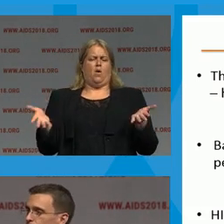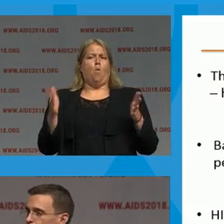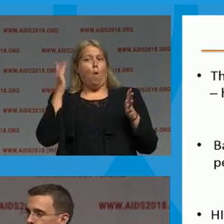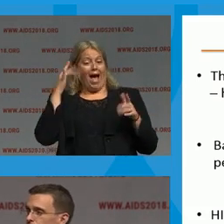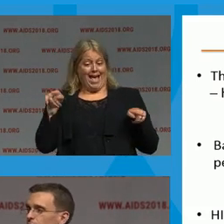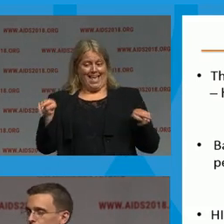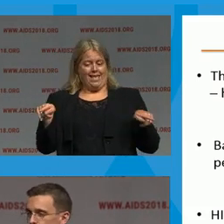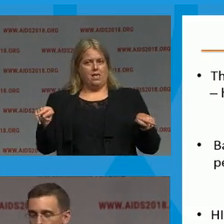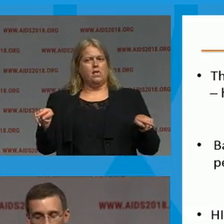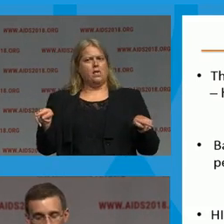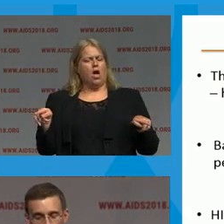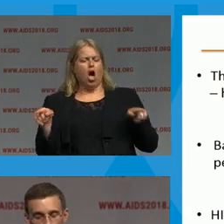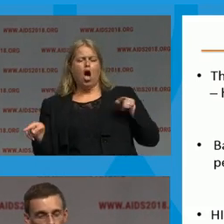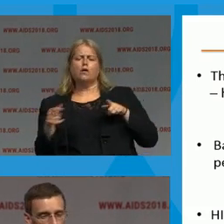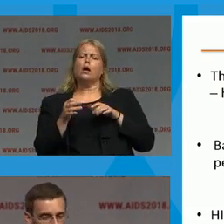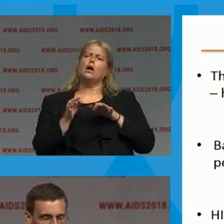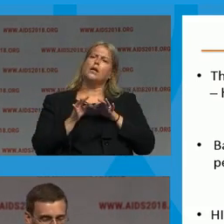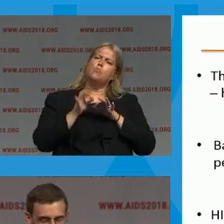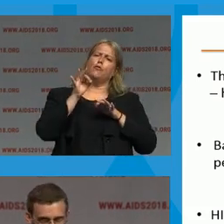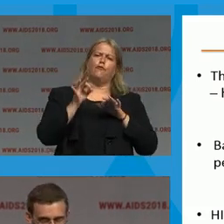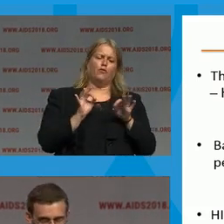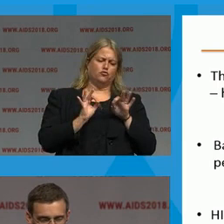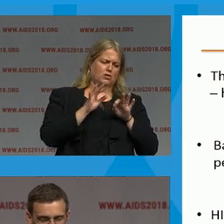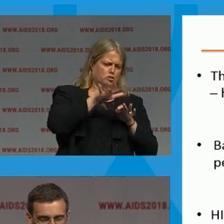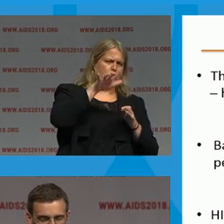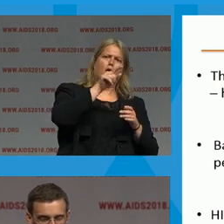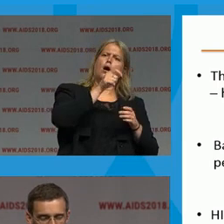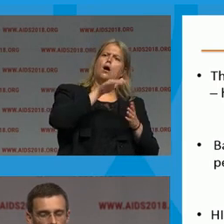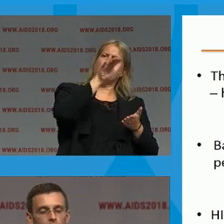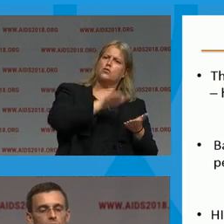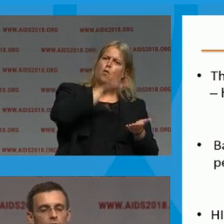can improve our strategies to reduce the reservoir.